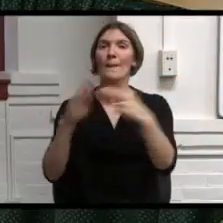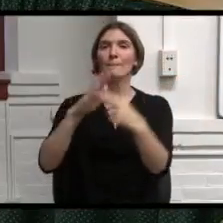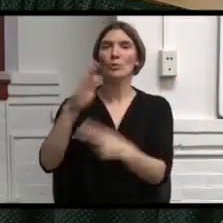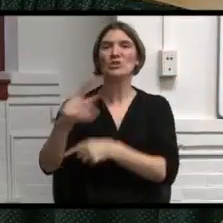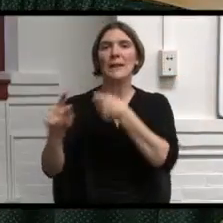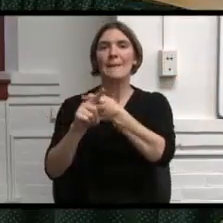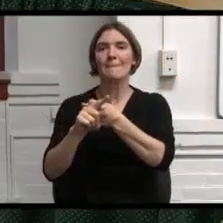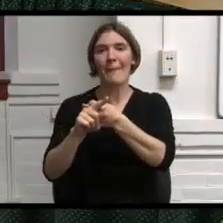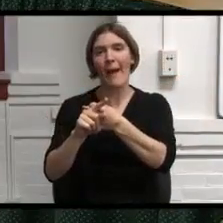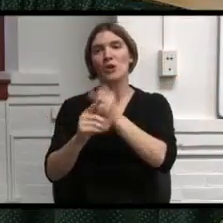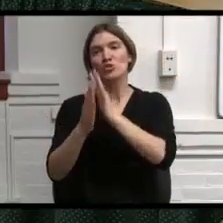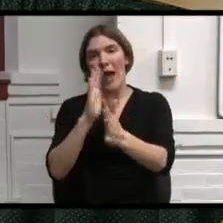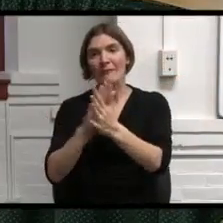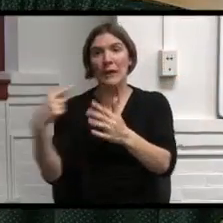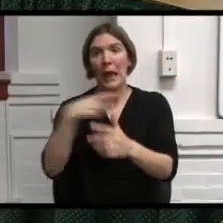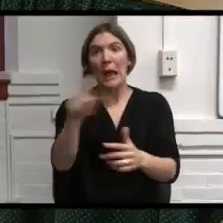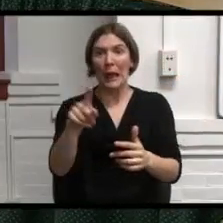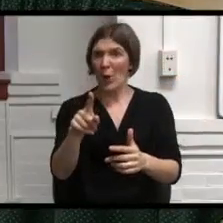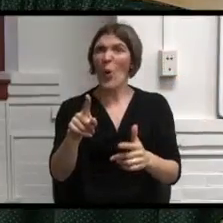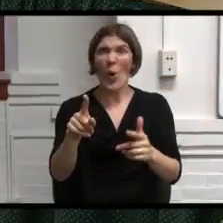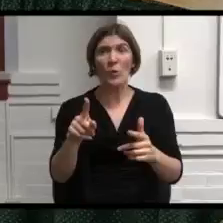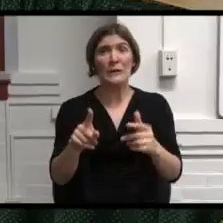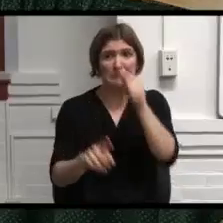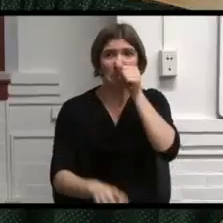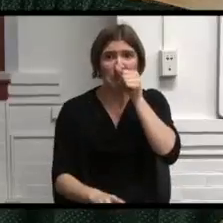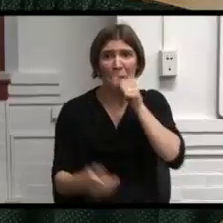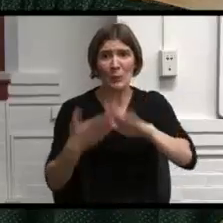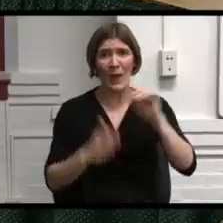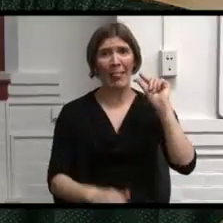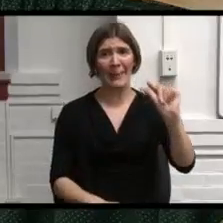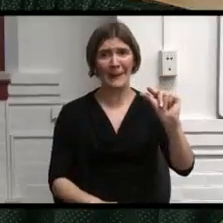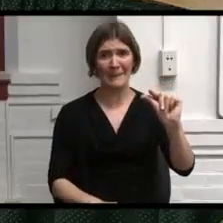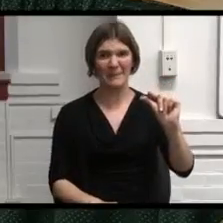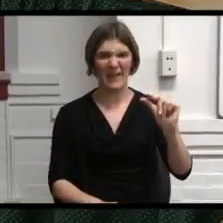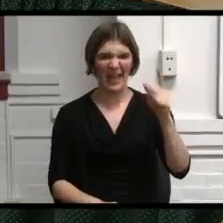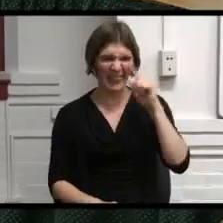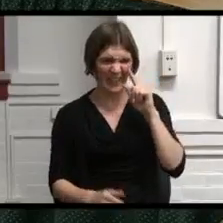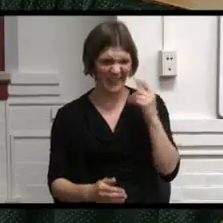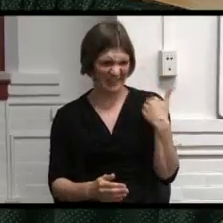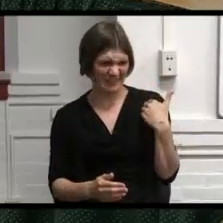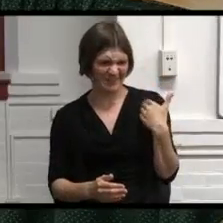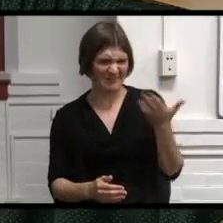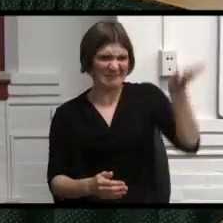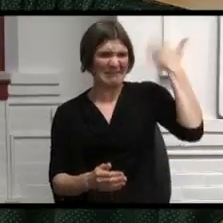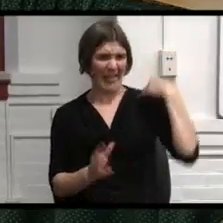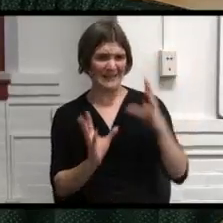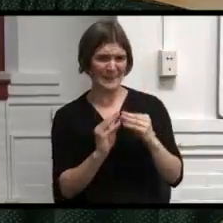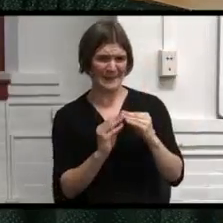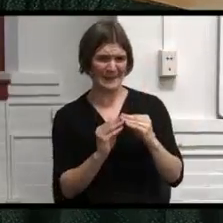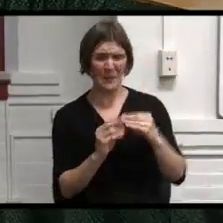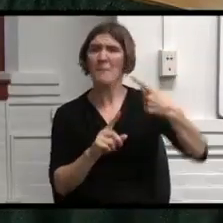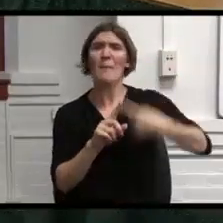bridge has had on our community. And it was a few meetings ago, was it last meeting, Patrick? Or a